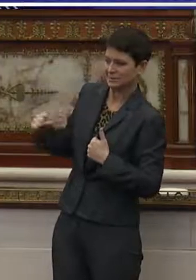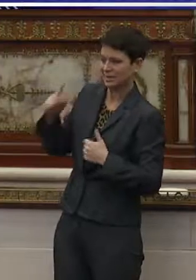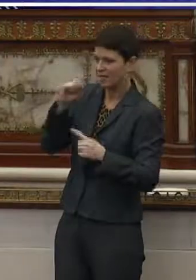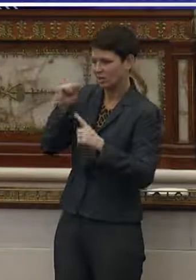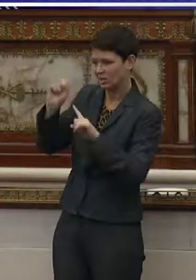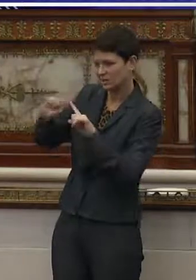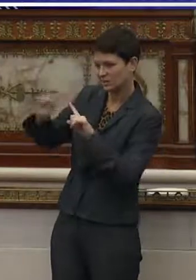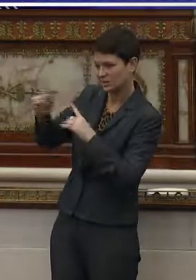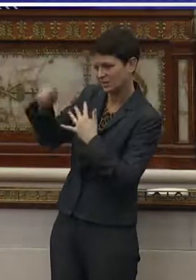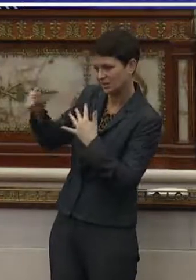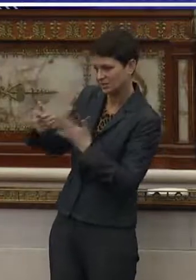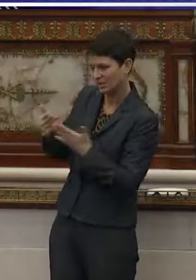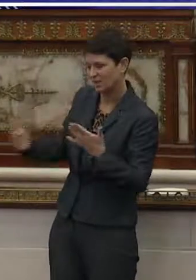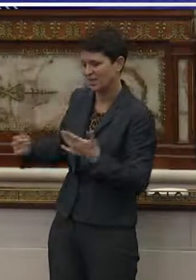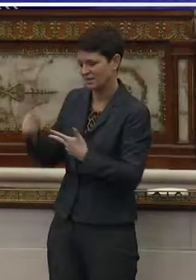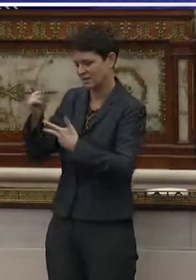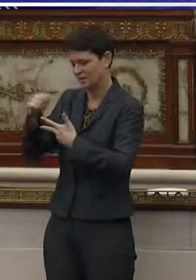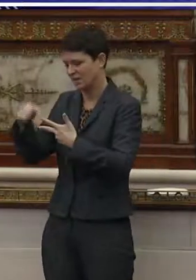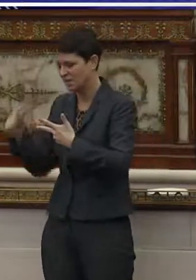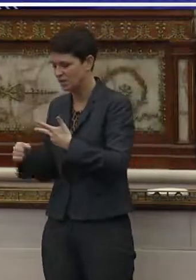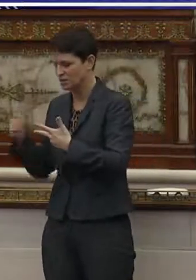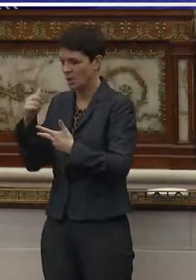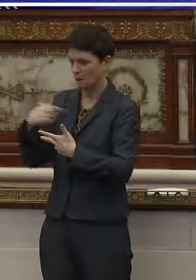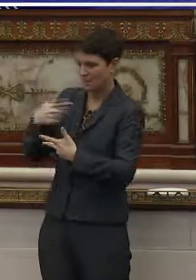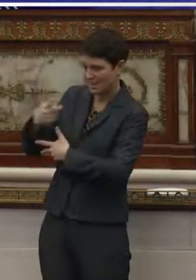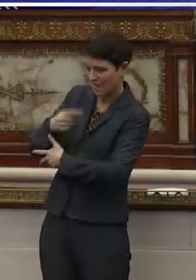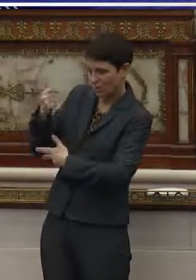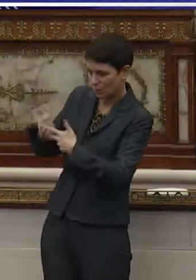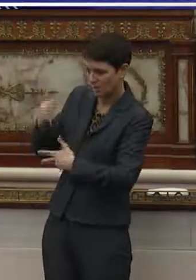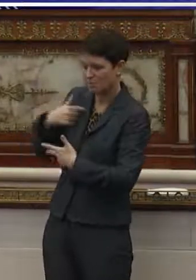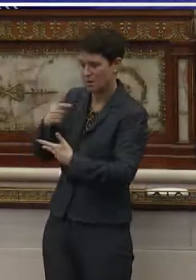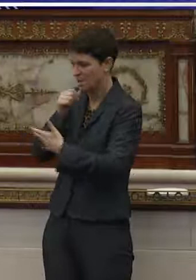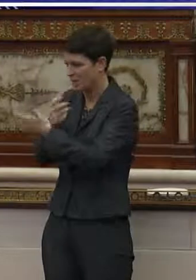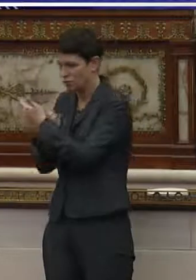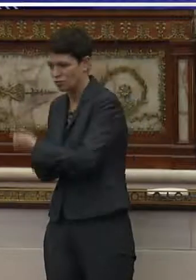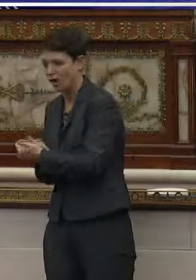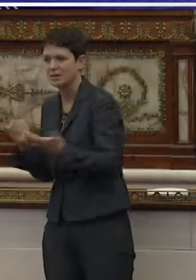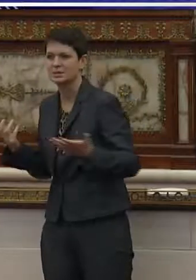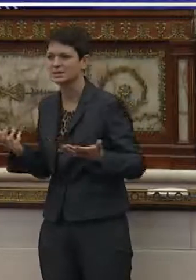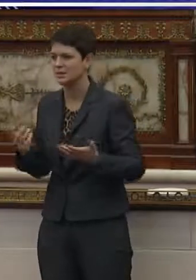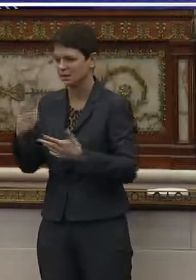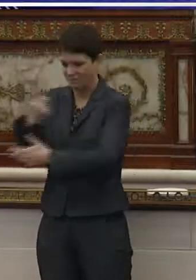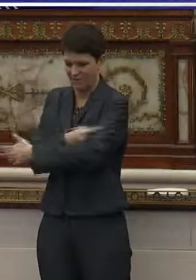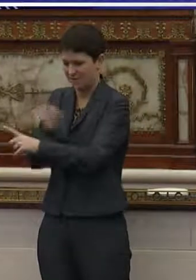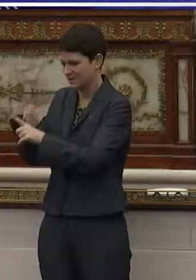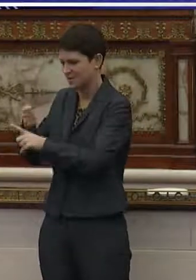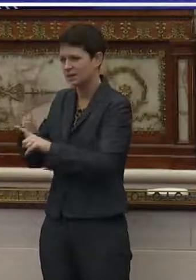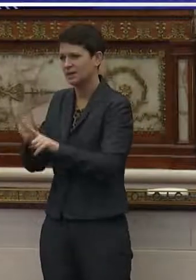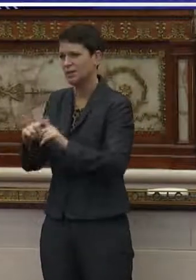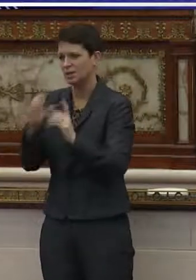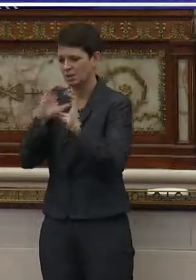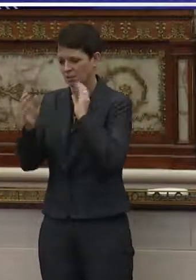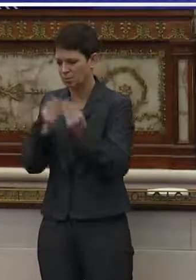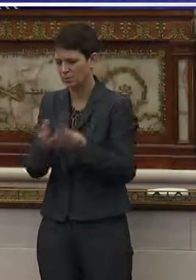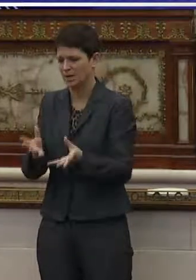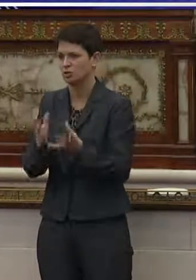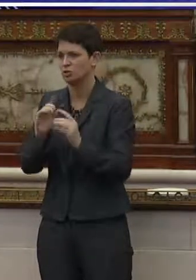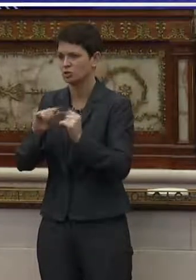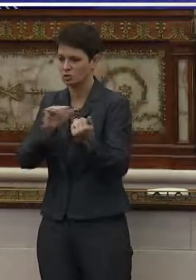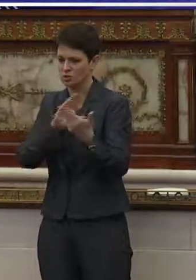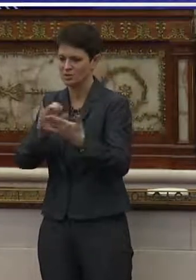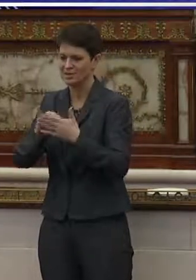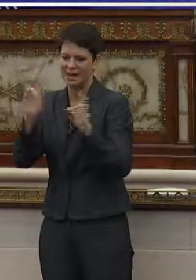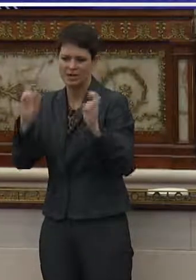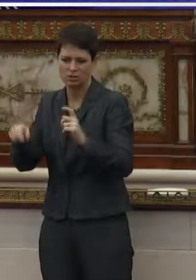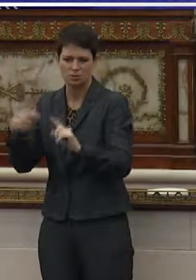variations of the vaccine. They don't know which one they'll get. Maybe they don't trust it at all. So what has been the communication strategy to address that